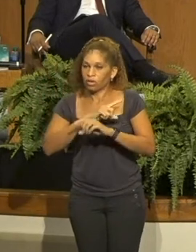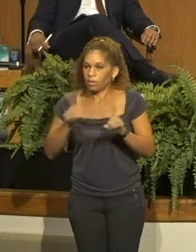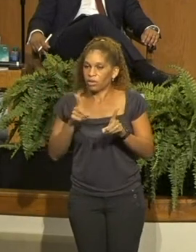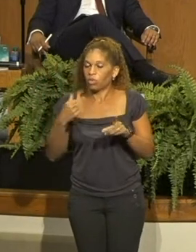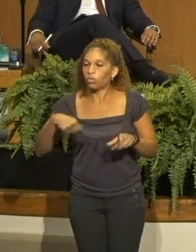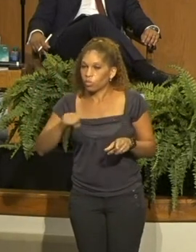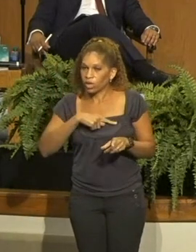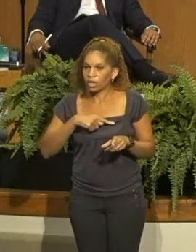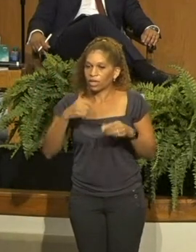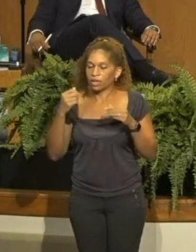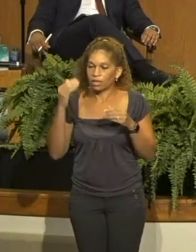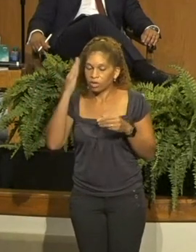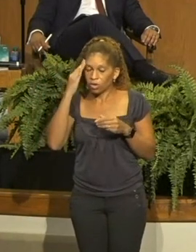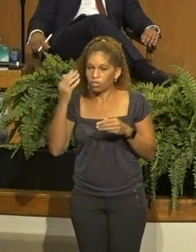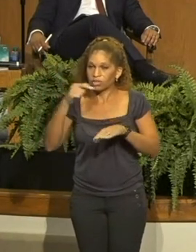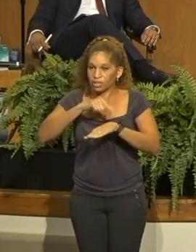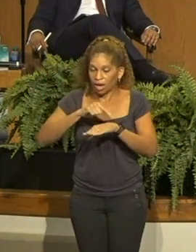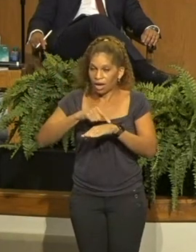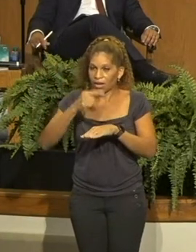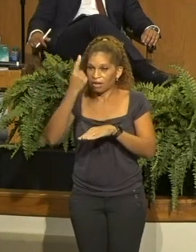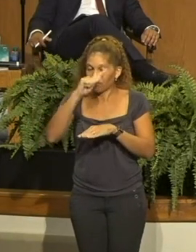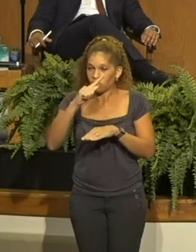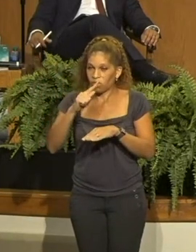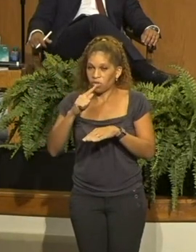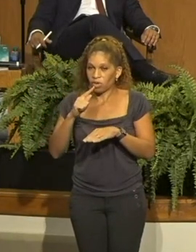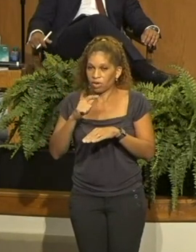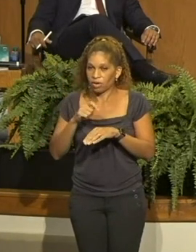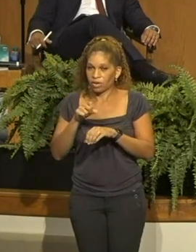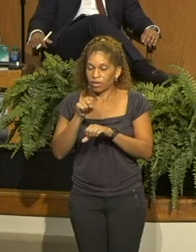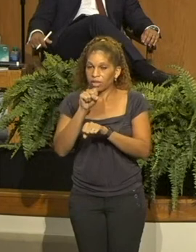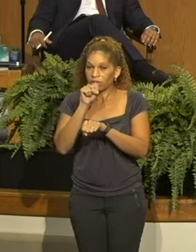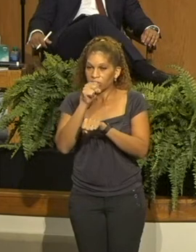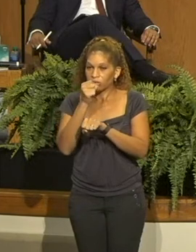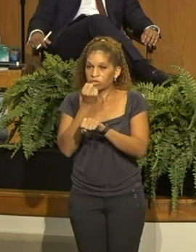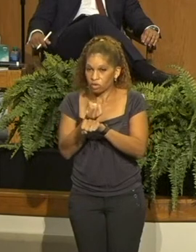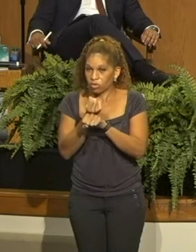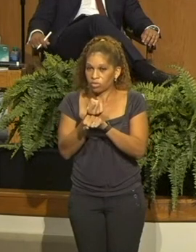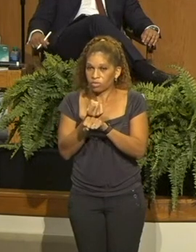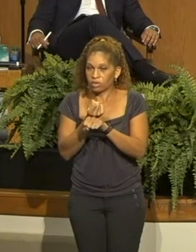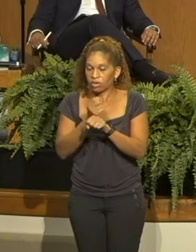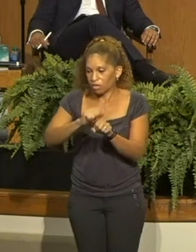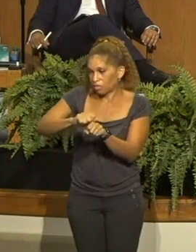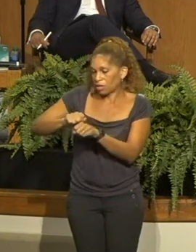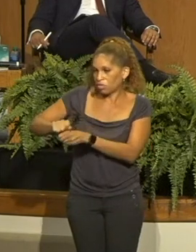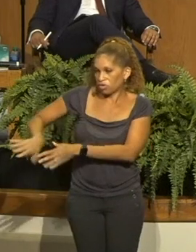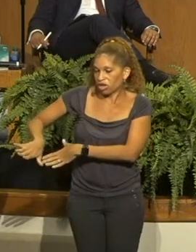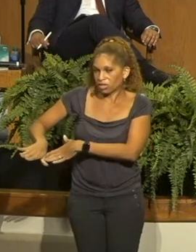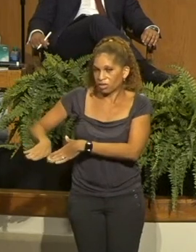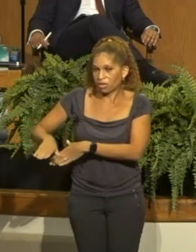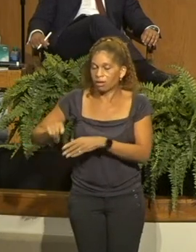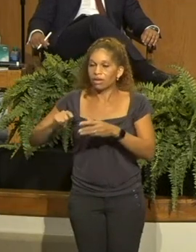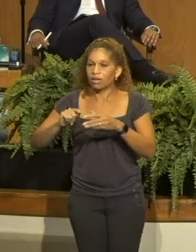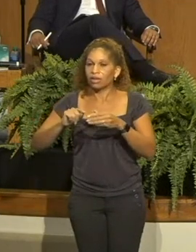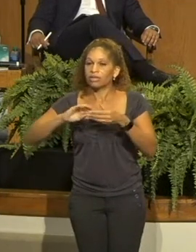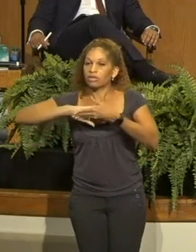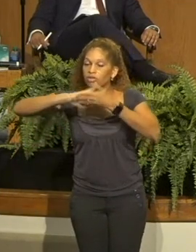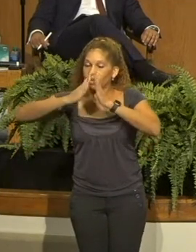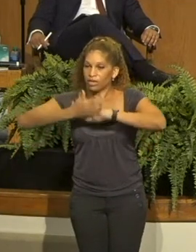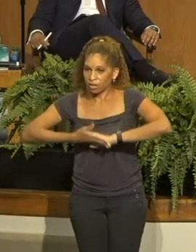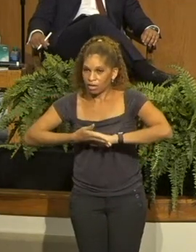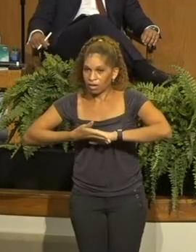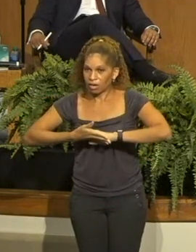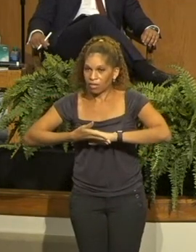know that it is time for the stones that have been rejected to become the chief cornerstones of a